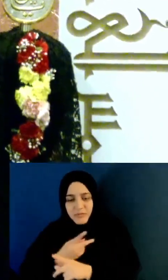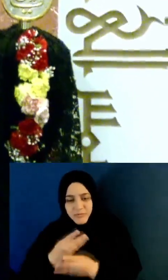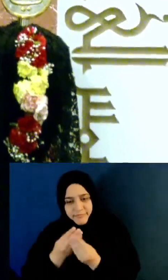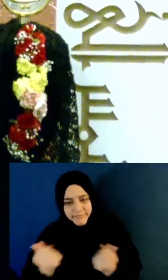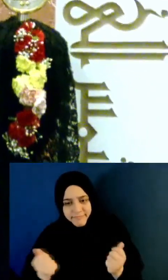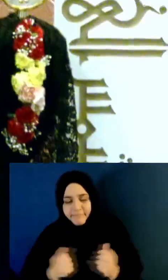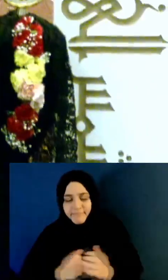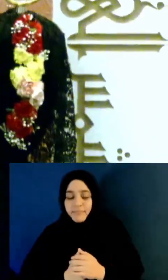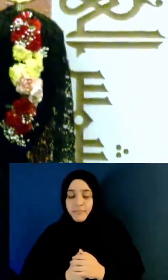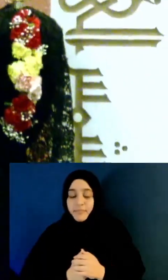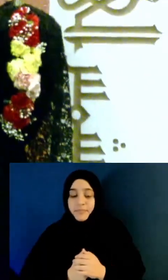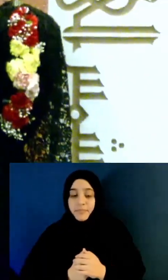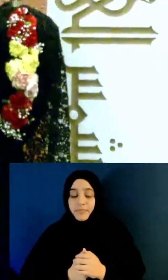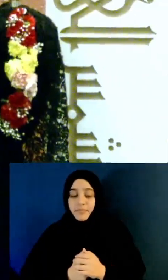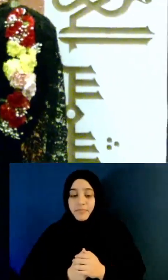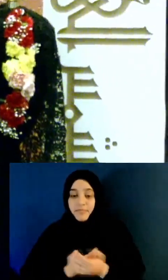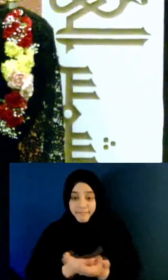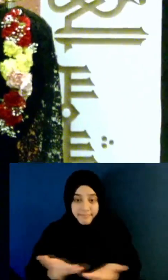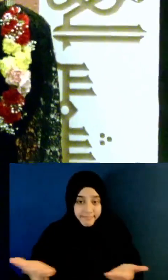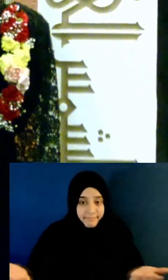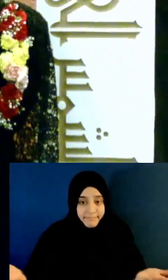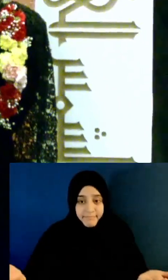Mu'minin and mu'minat.